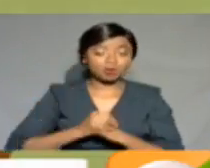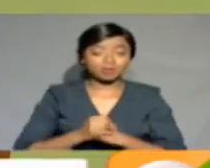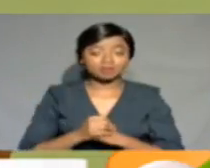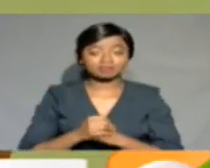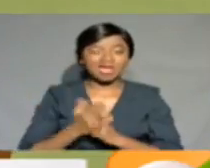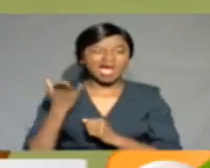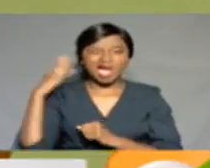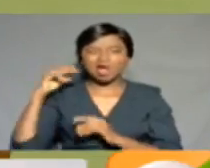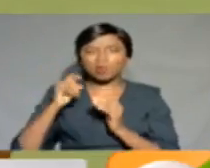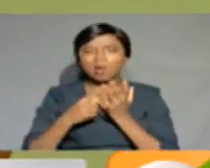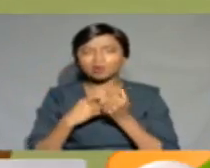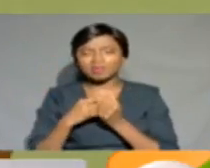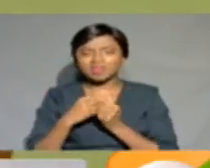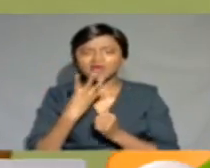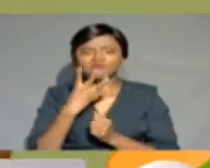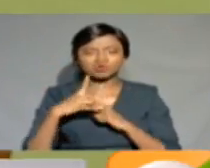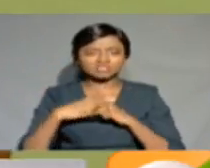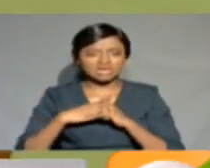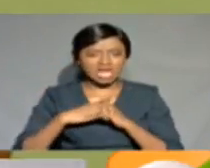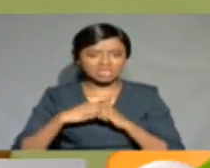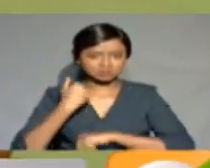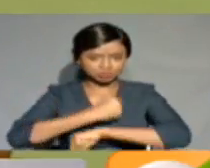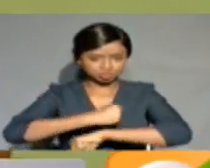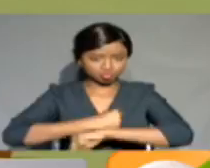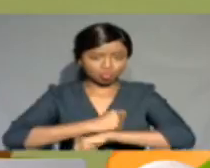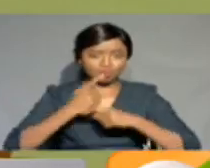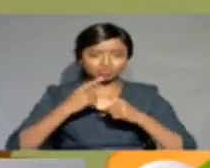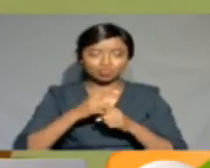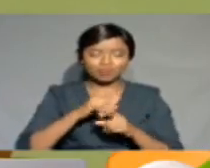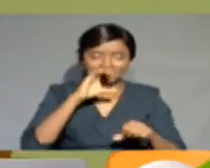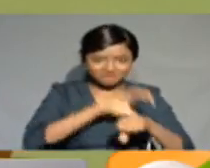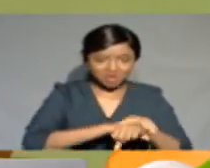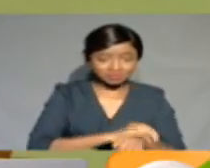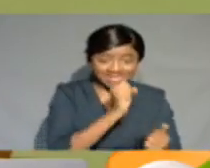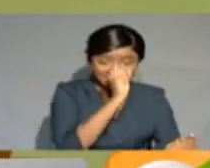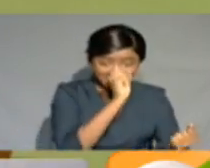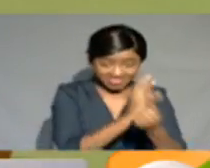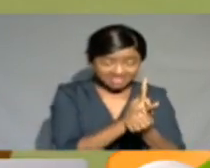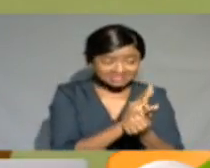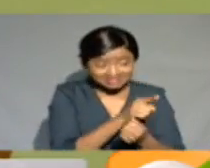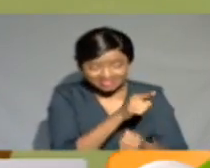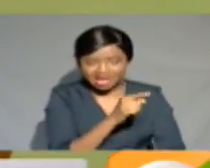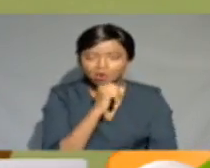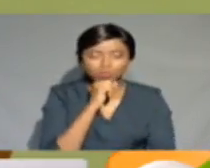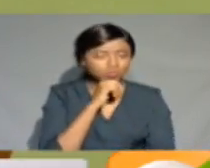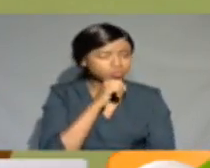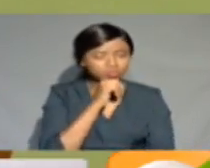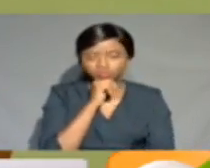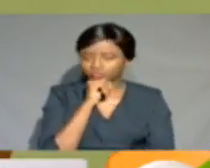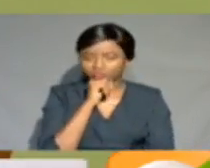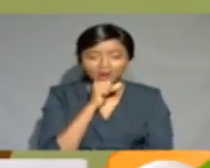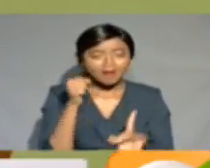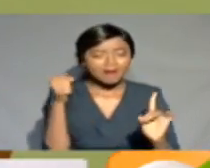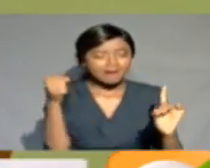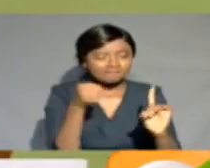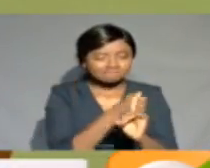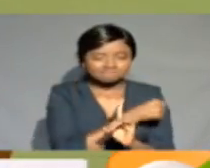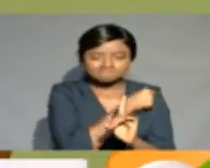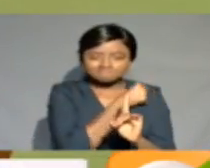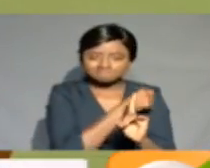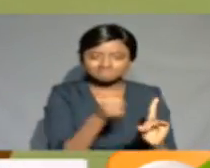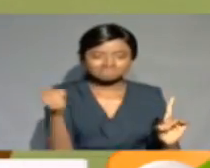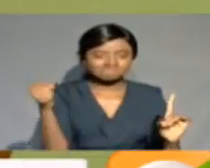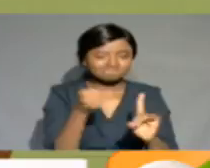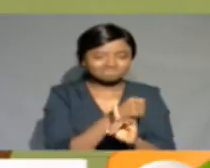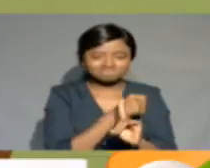then 49 schools. And we found very high prevalence of bullying.